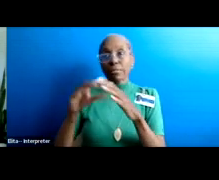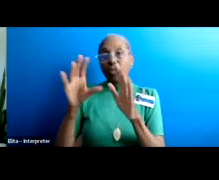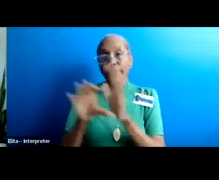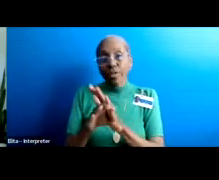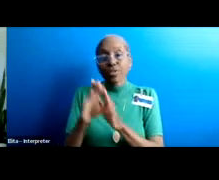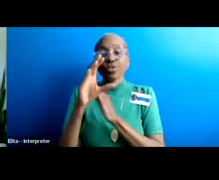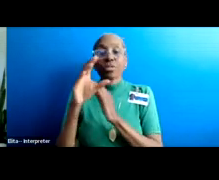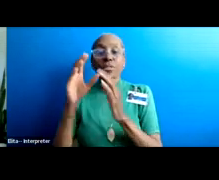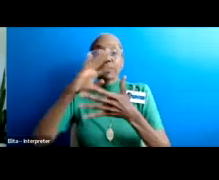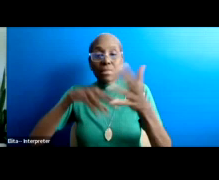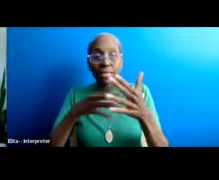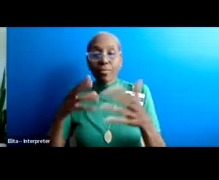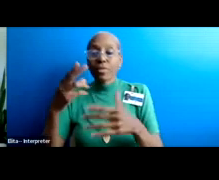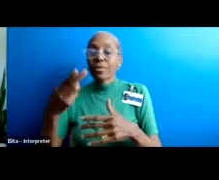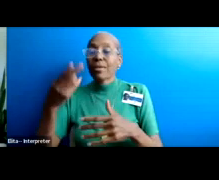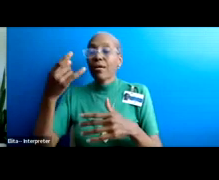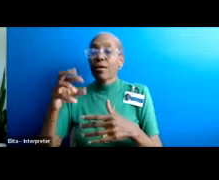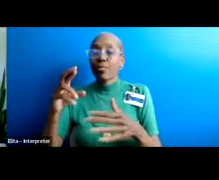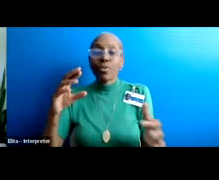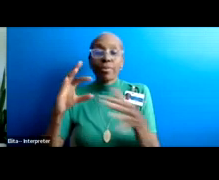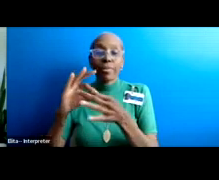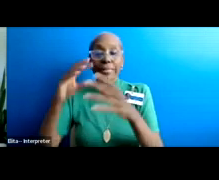and hyperlinks in a document.